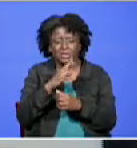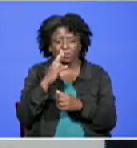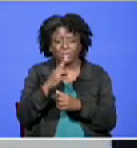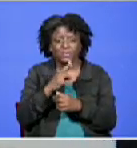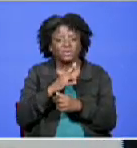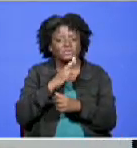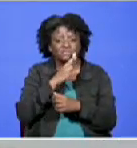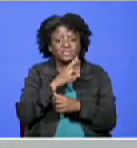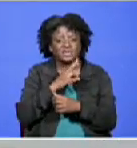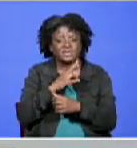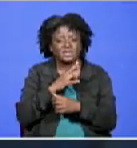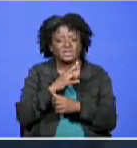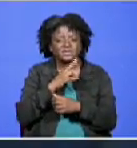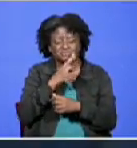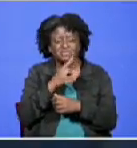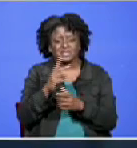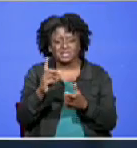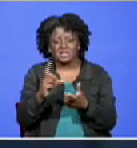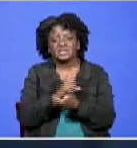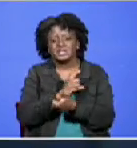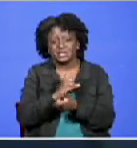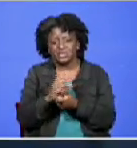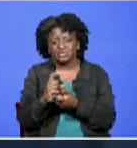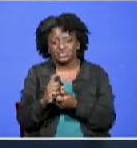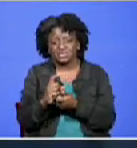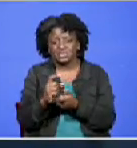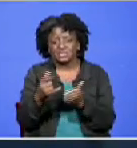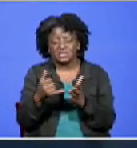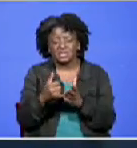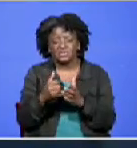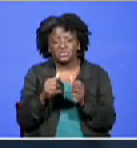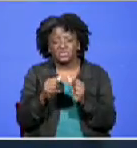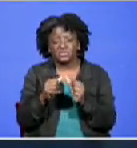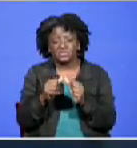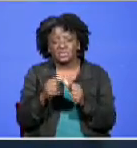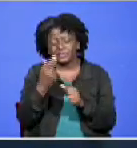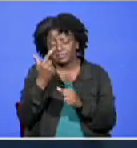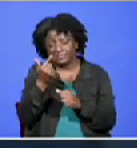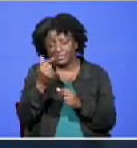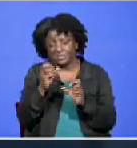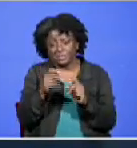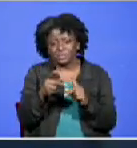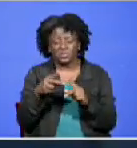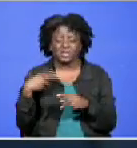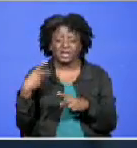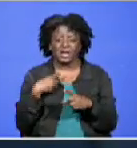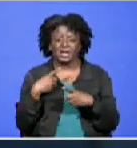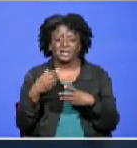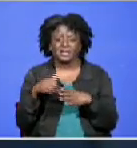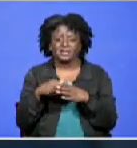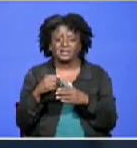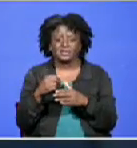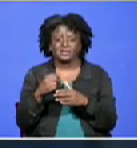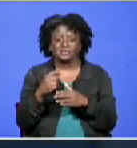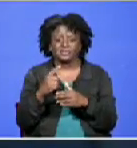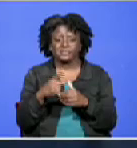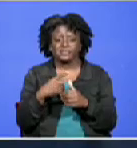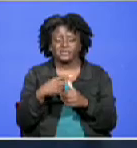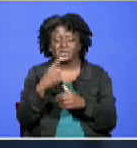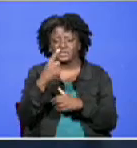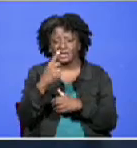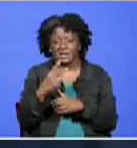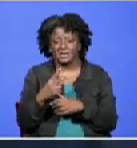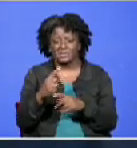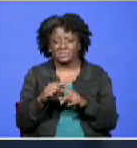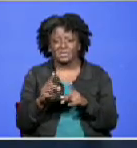really dangerous. If we make the few chances we had in the first half, I think it was a different game. But